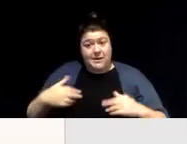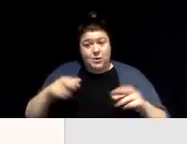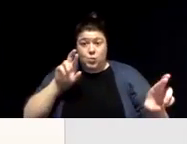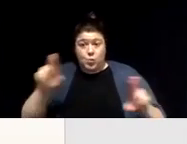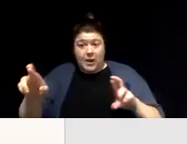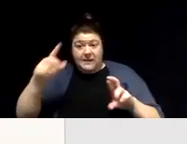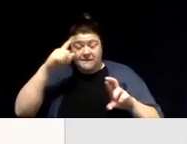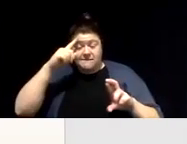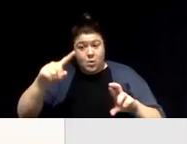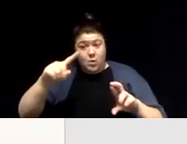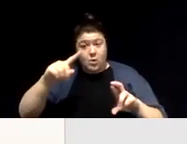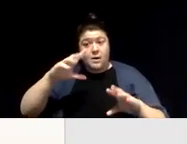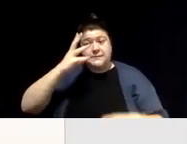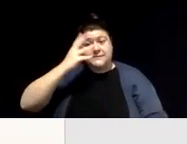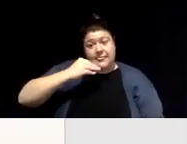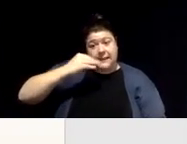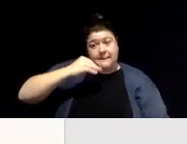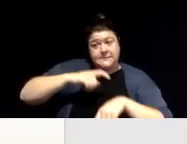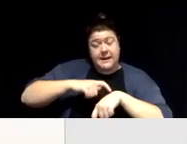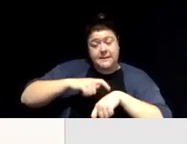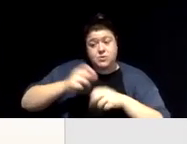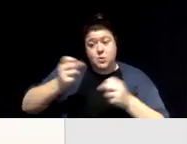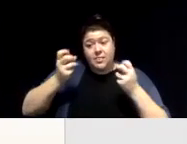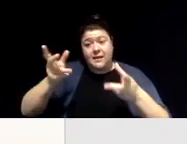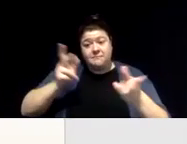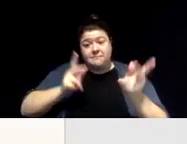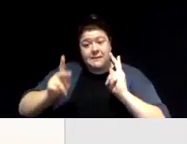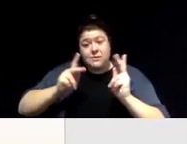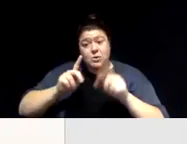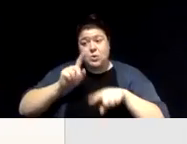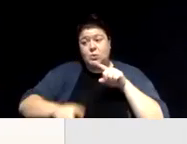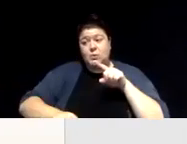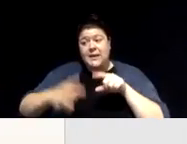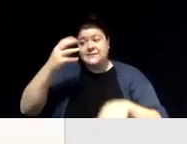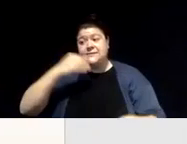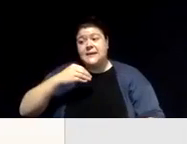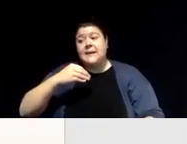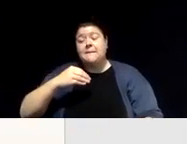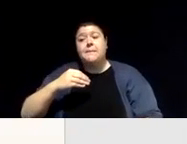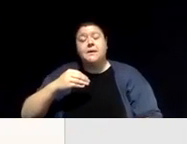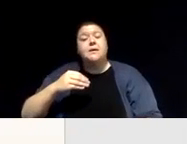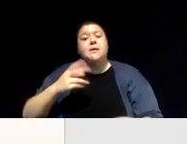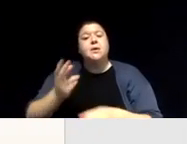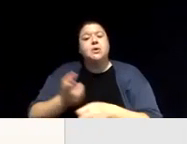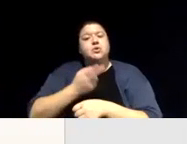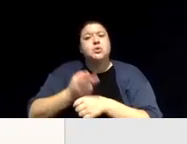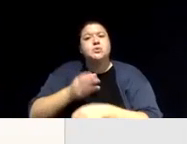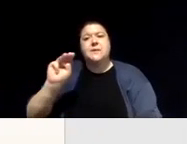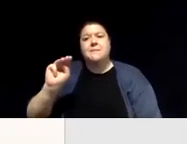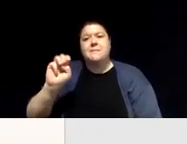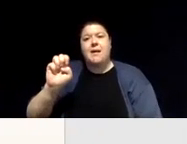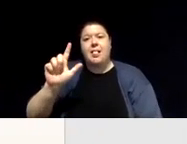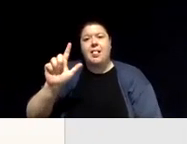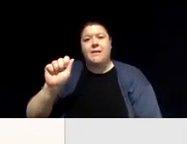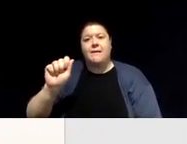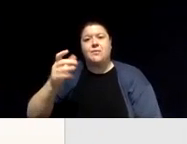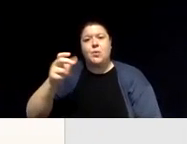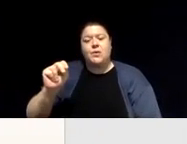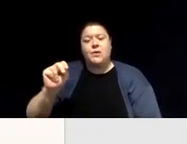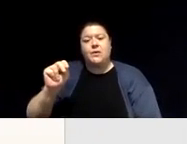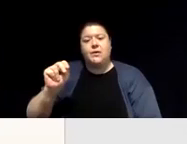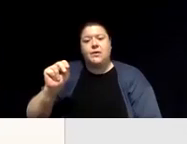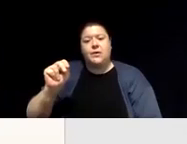getting sleepy, right? So a lot of people who suffer from insomnia take melatonin supplements in order to